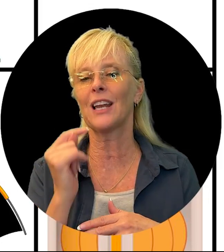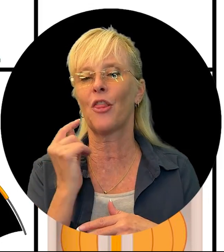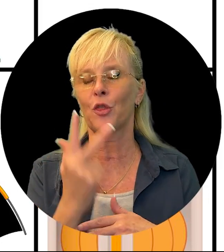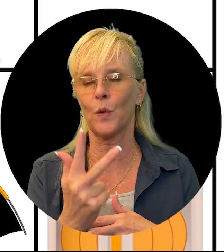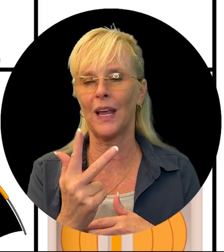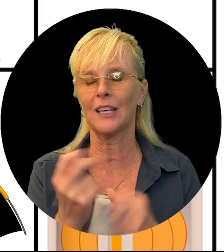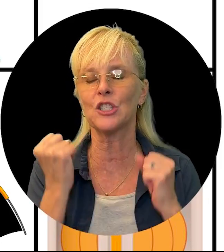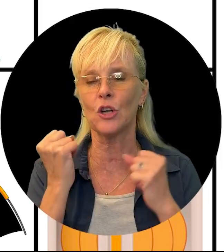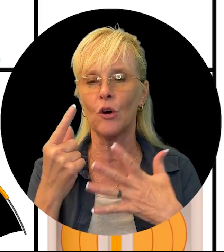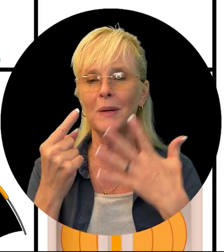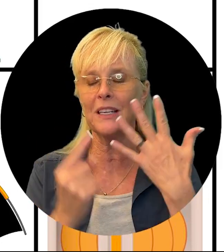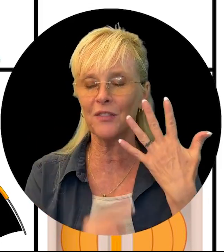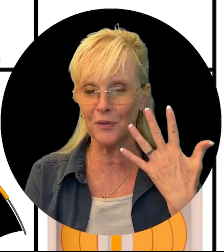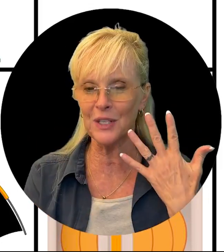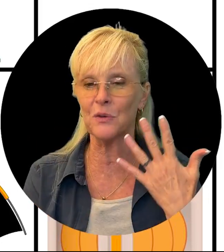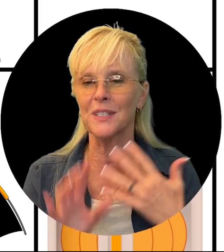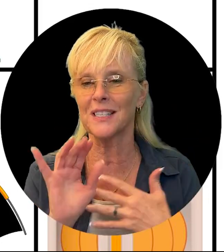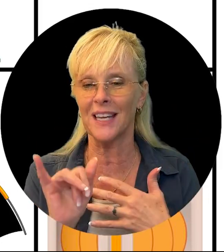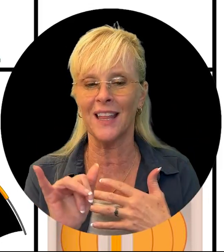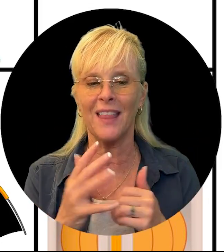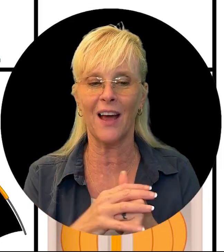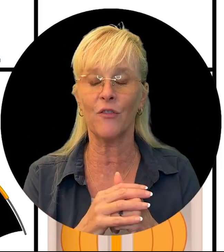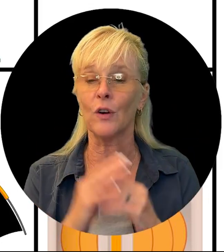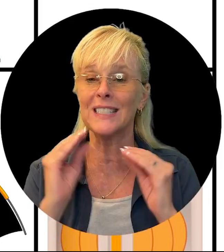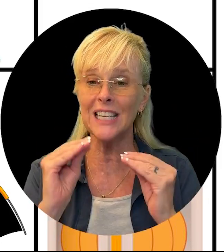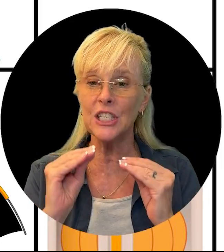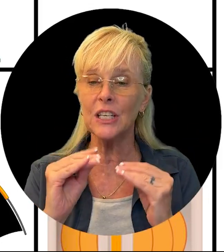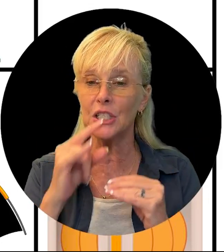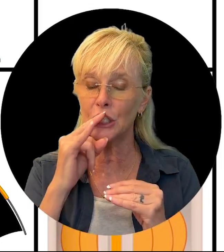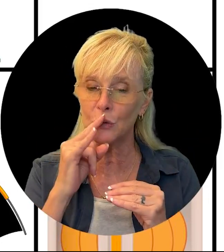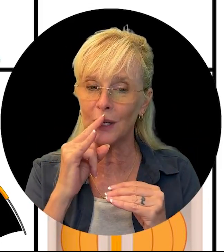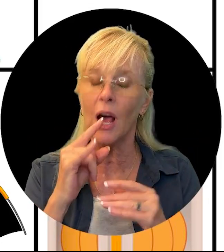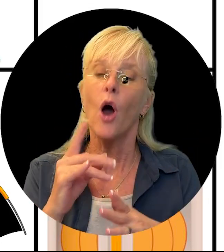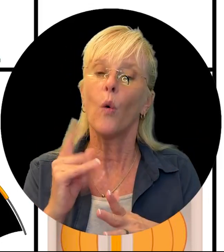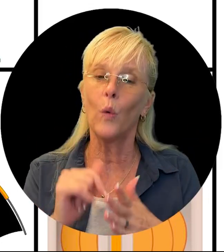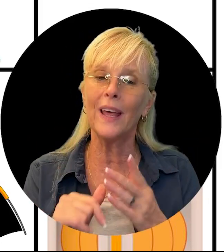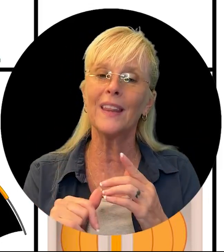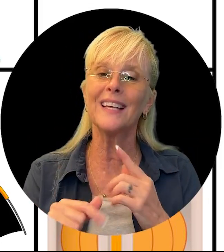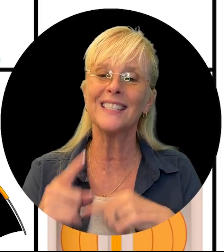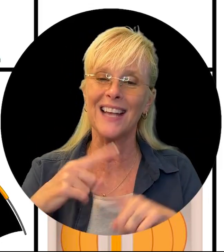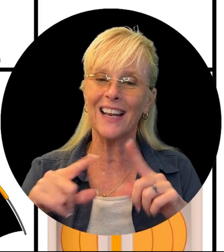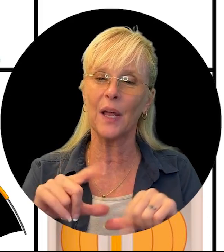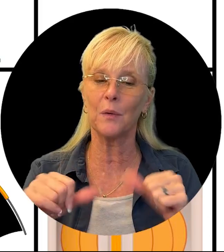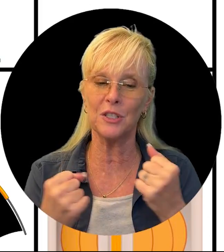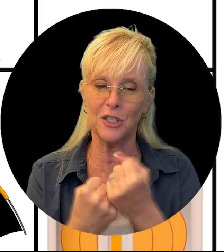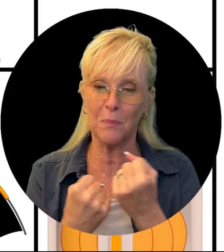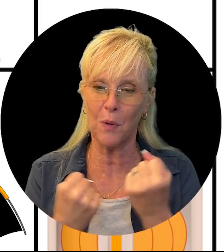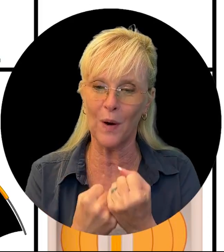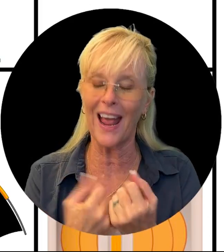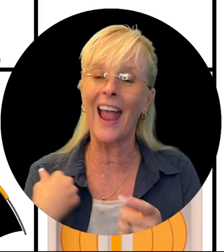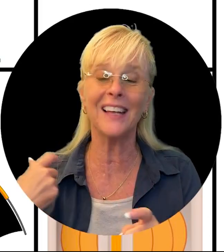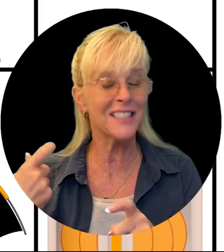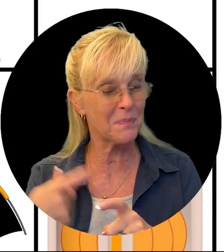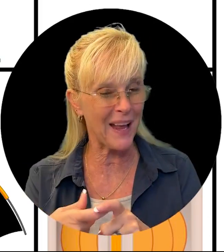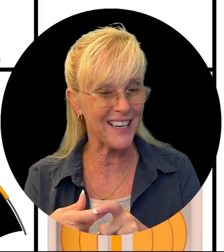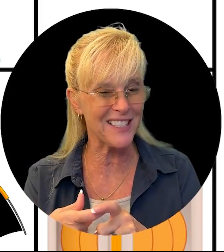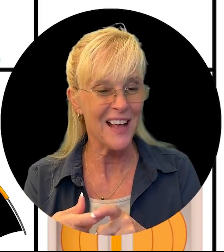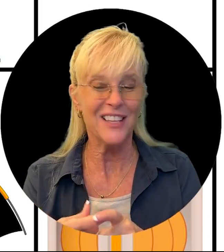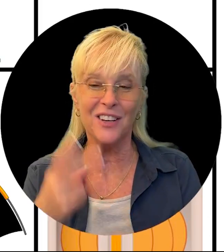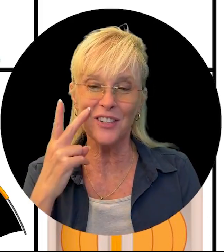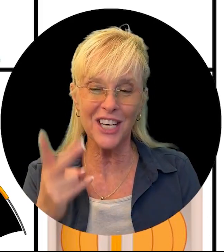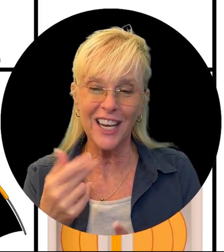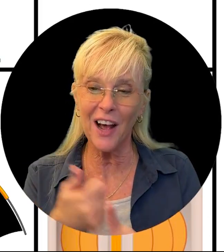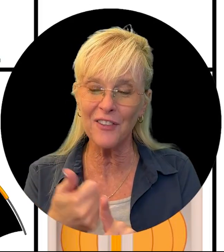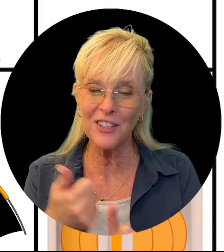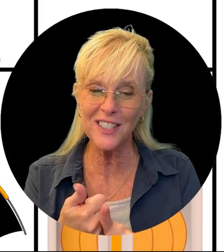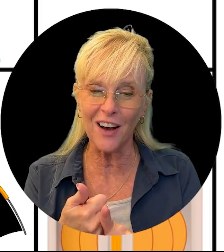Unit 3. So many different resources in that for teaching children with sign language support and Spanish. So